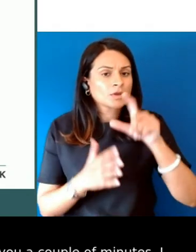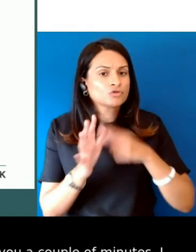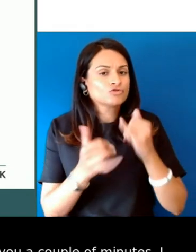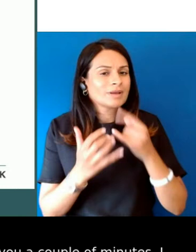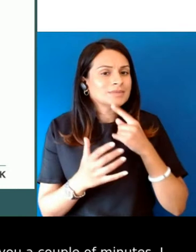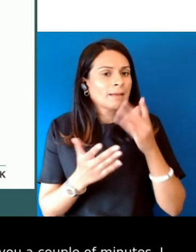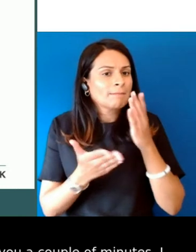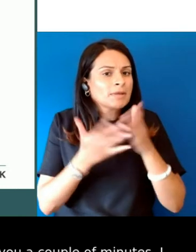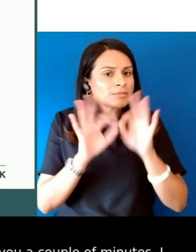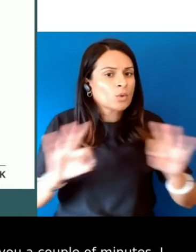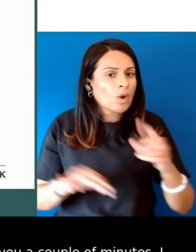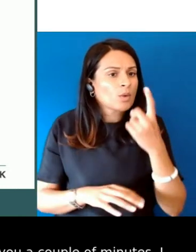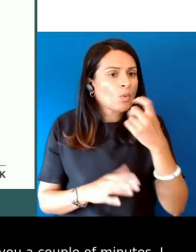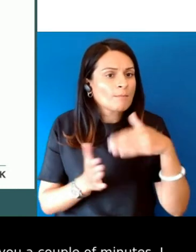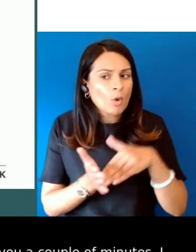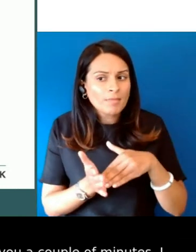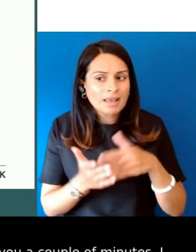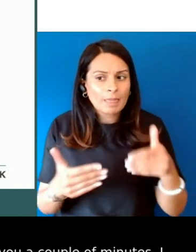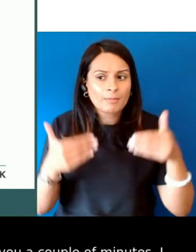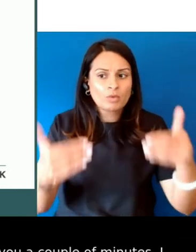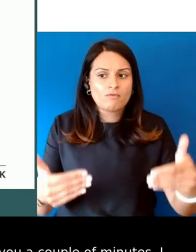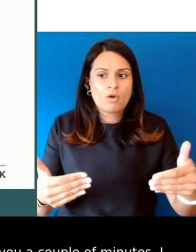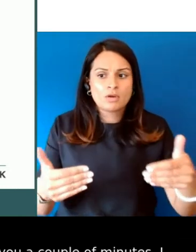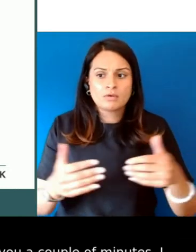give it one more minute and then we'll move on